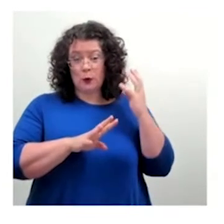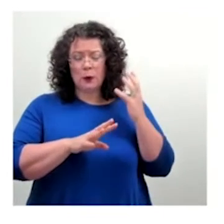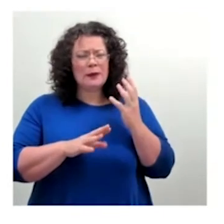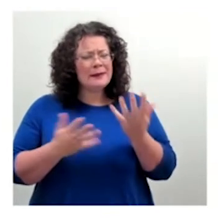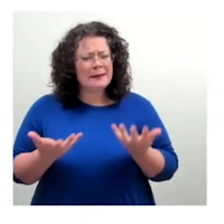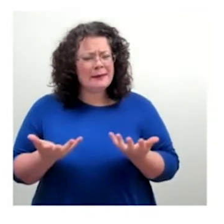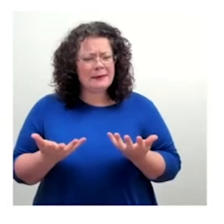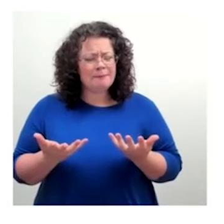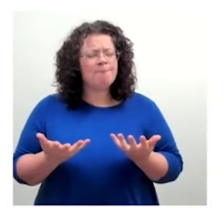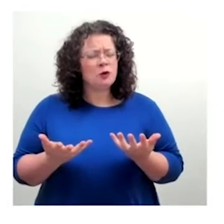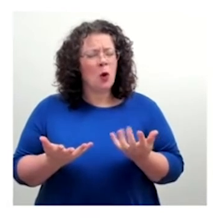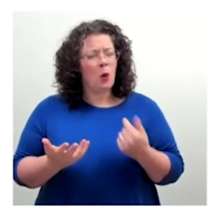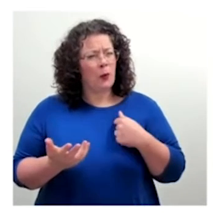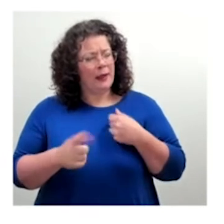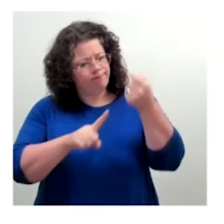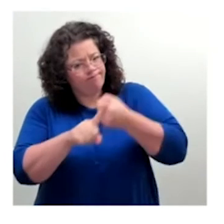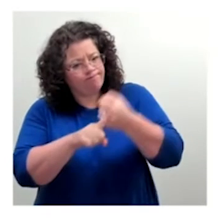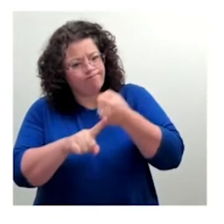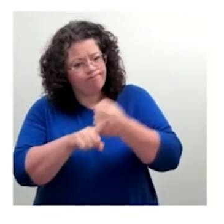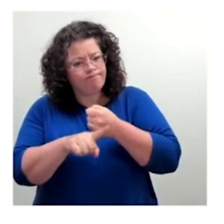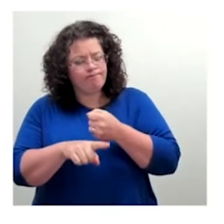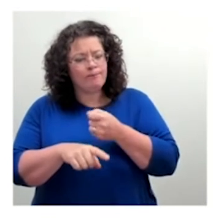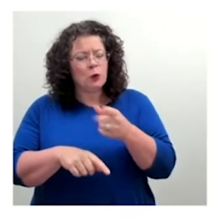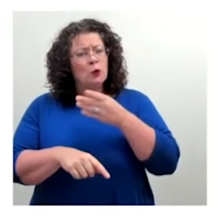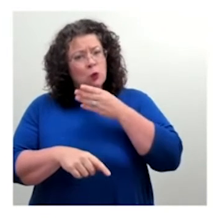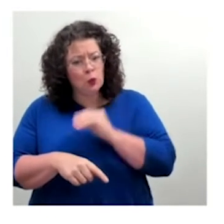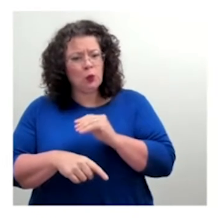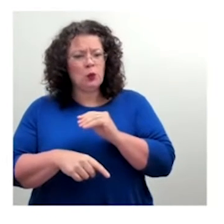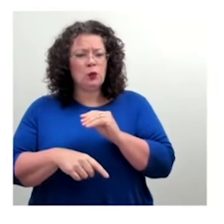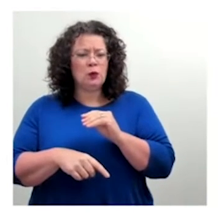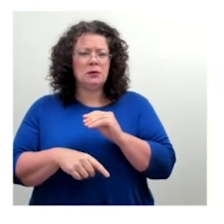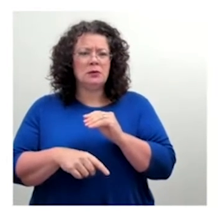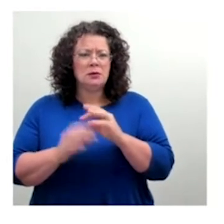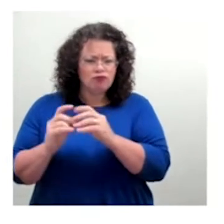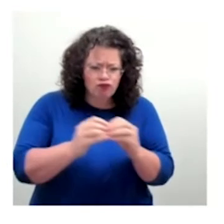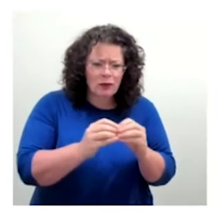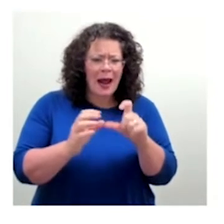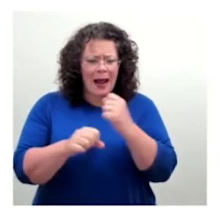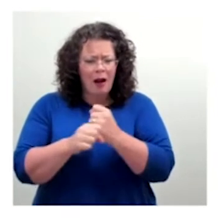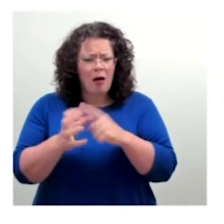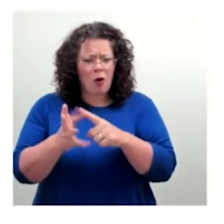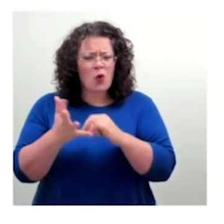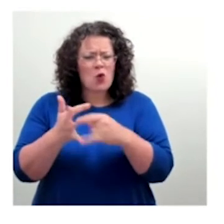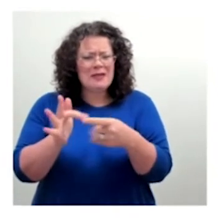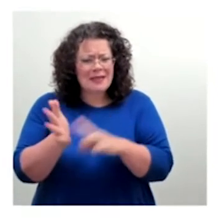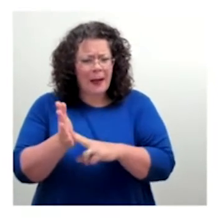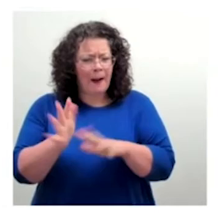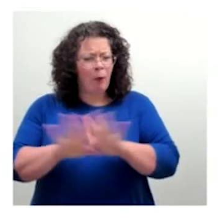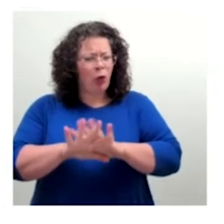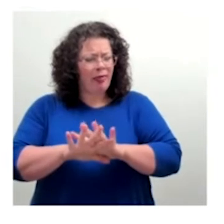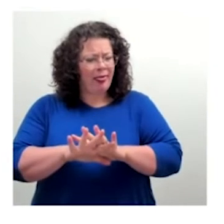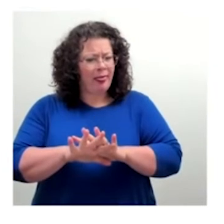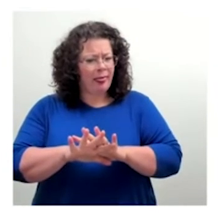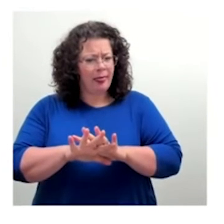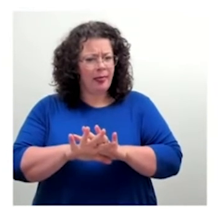of simulate you blurring the stimulus that it is you're looking at, to simulate moving yourself around that